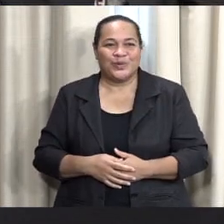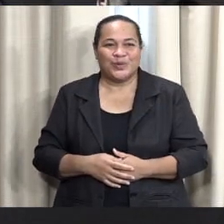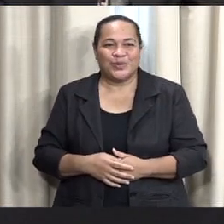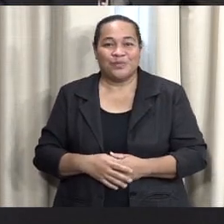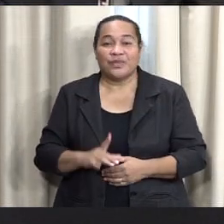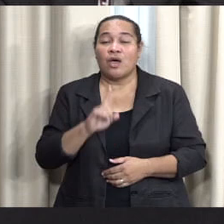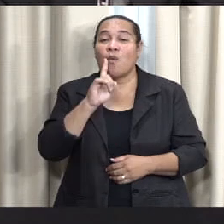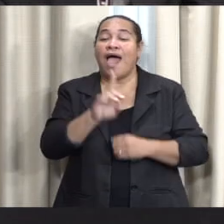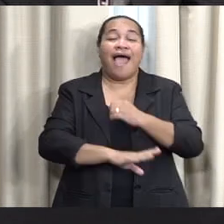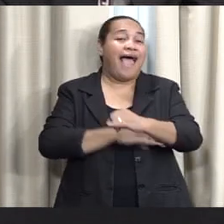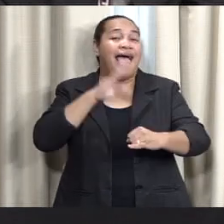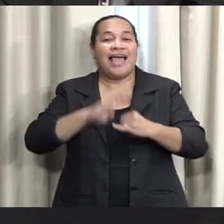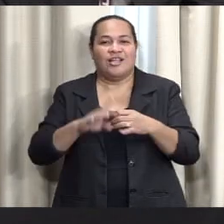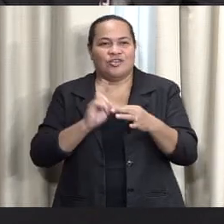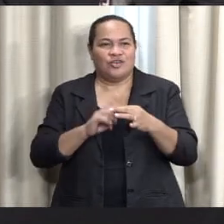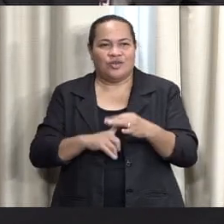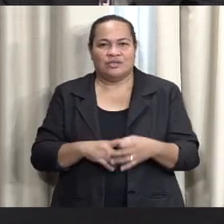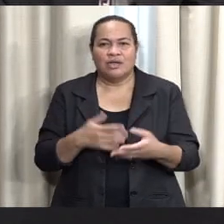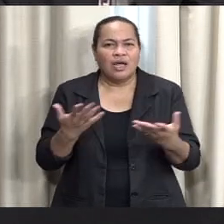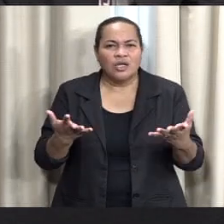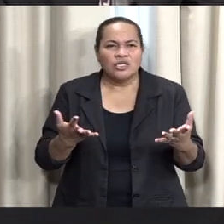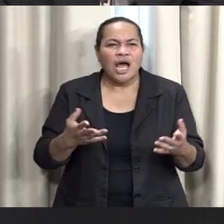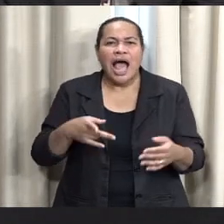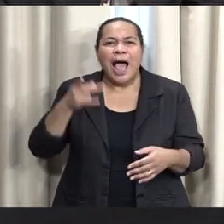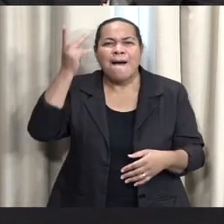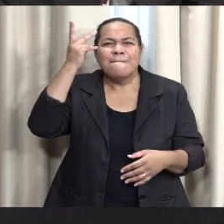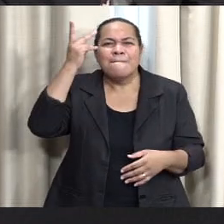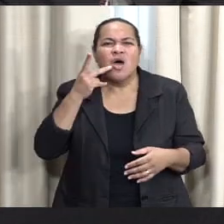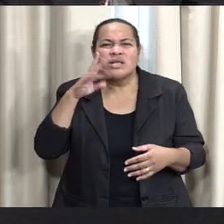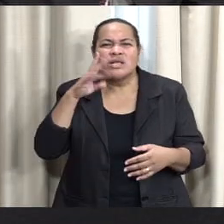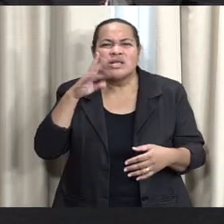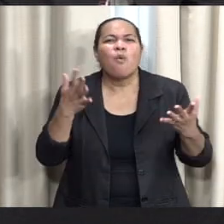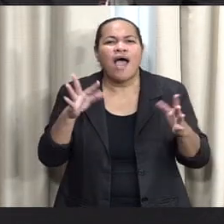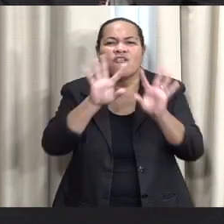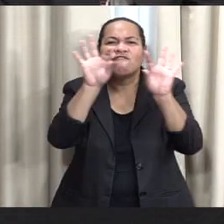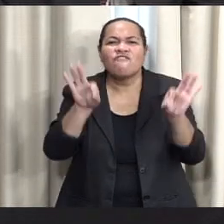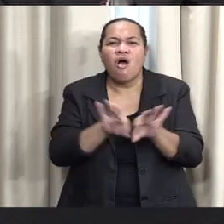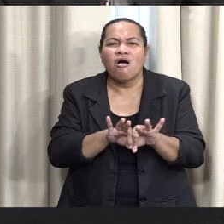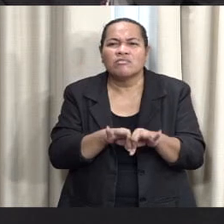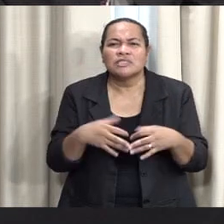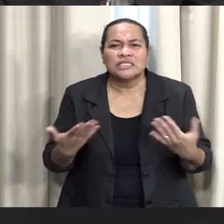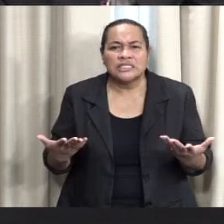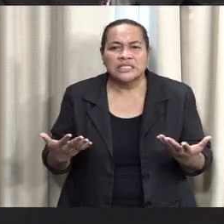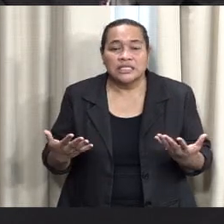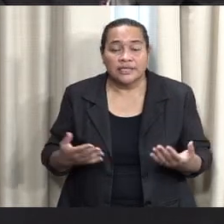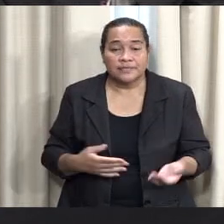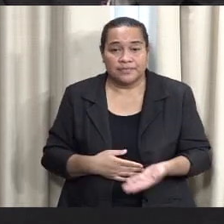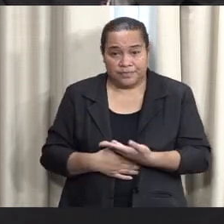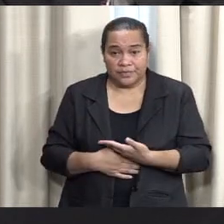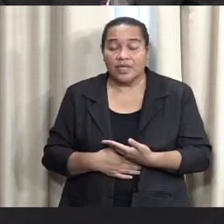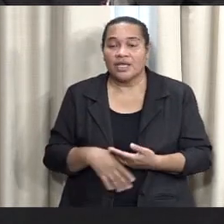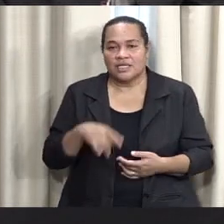One last question. When can parents acquire these forms? Where can parents acquire the forms? Will they have to? The forms